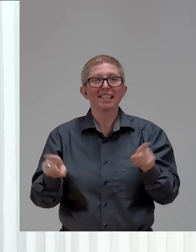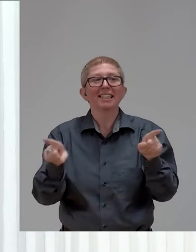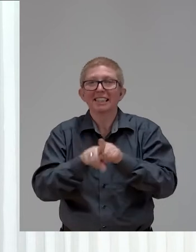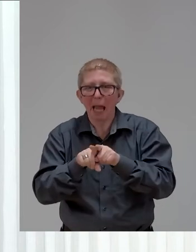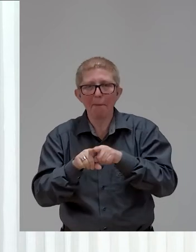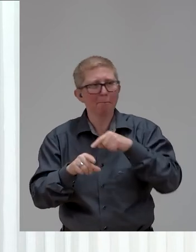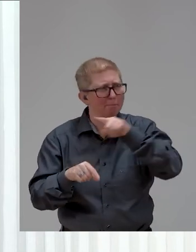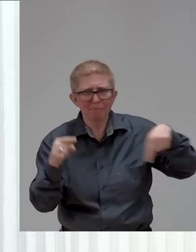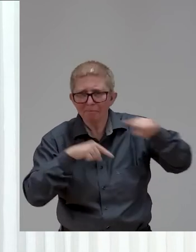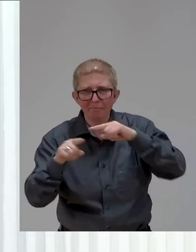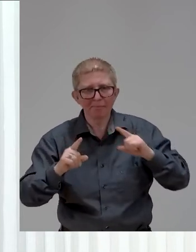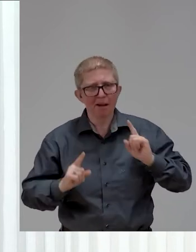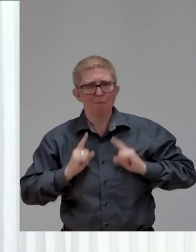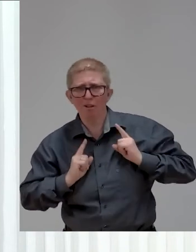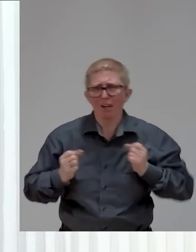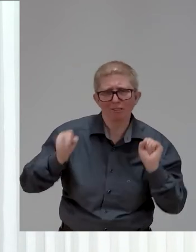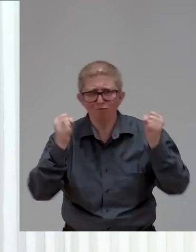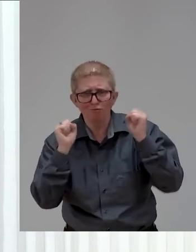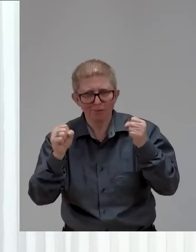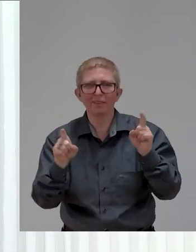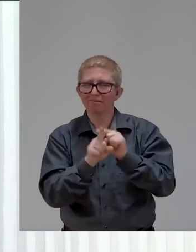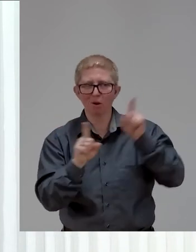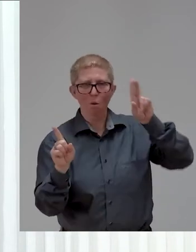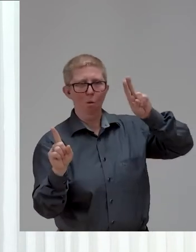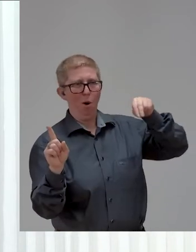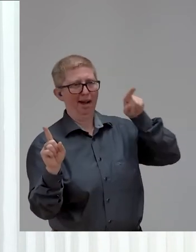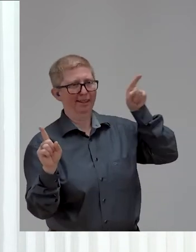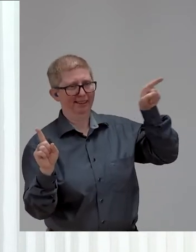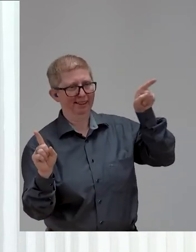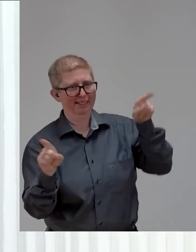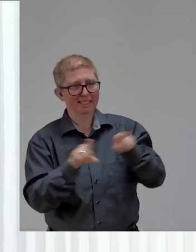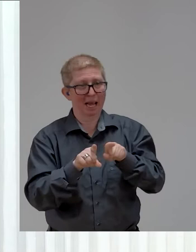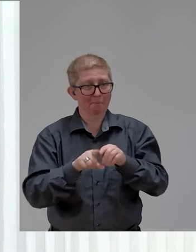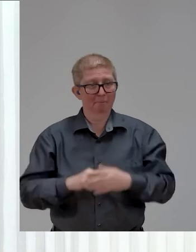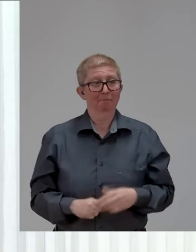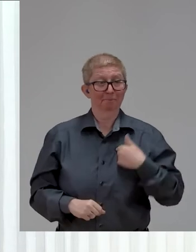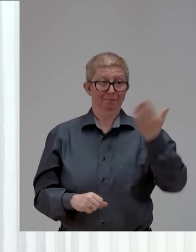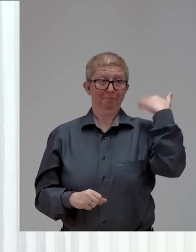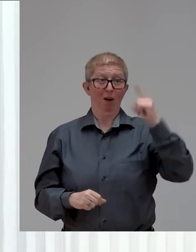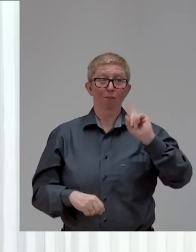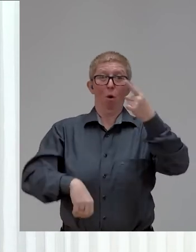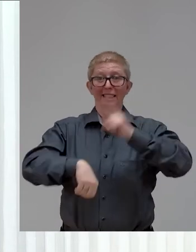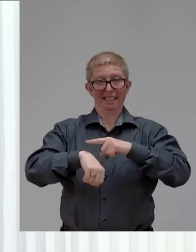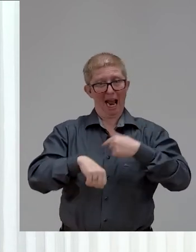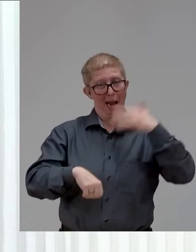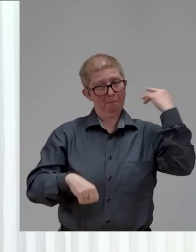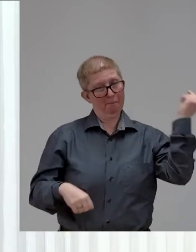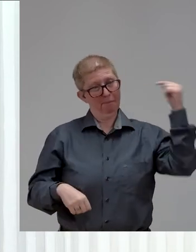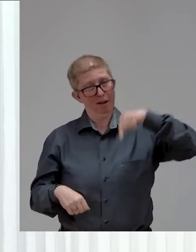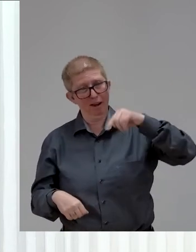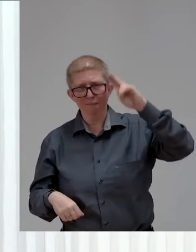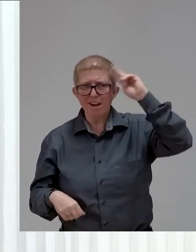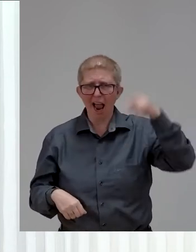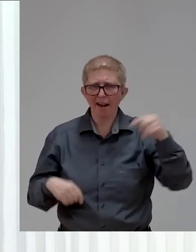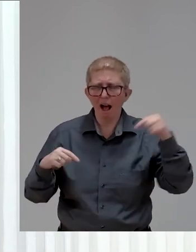was, by coincidence, one of the first initiatives I heard about when I arrived in Austria to take up my post as Director